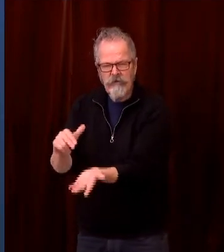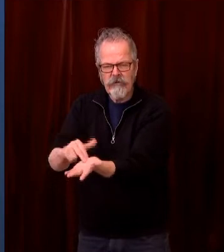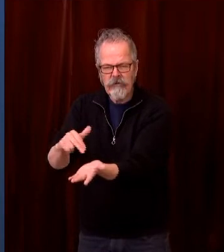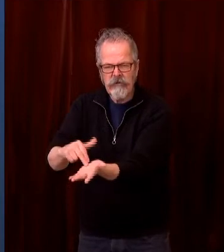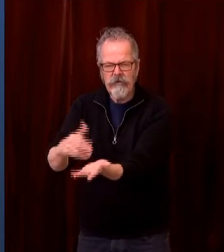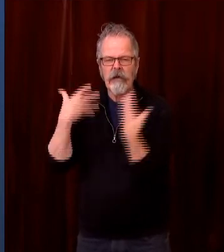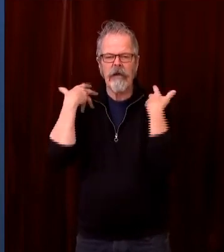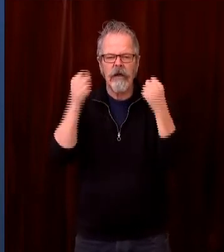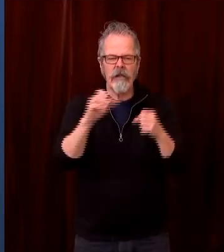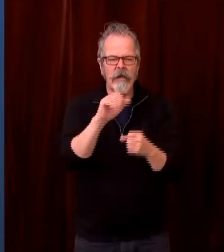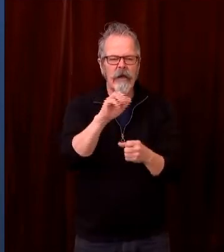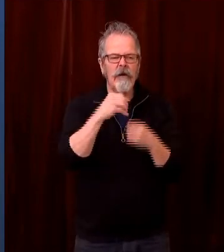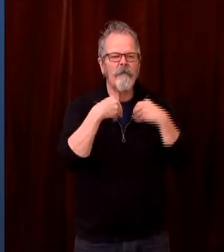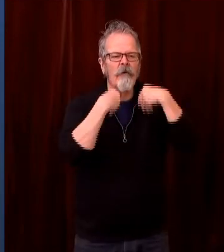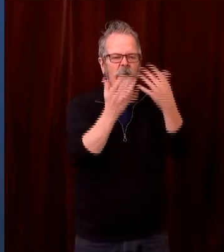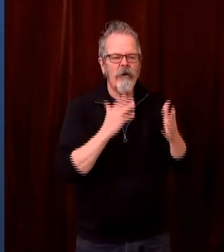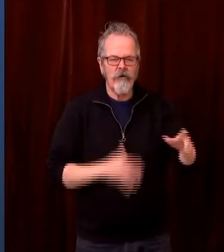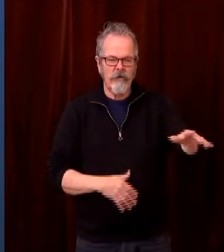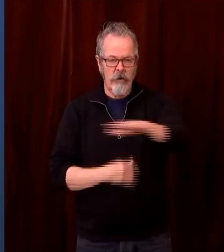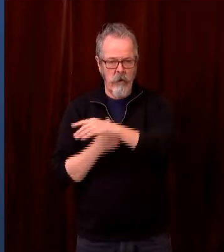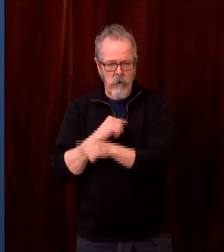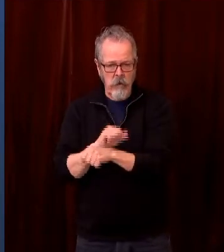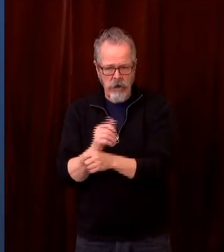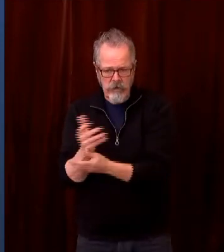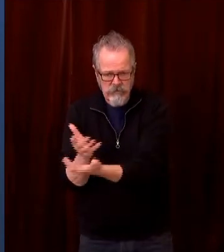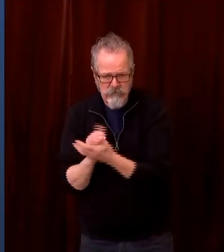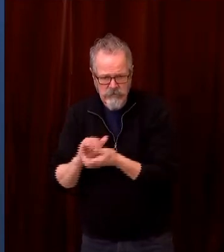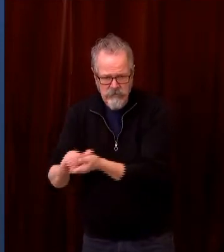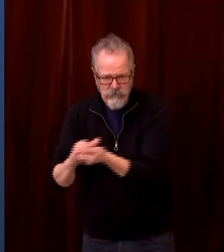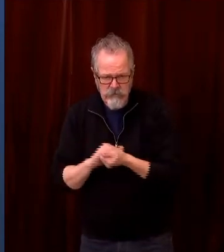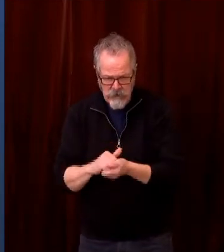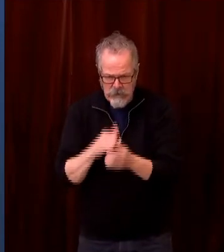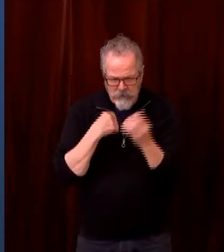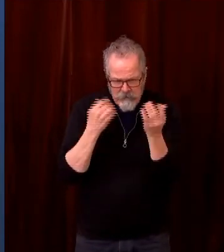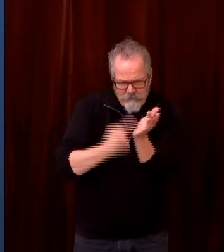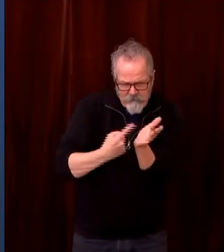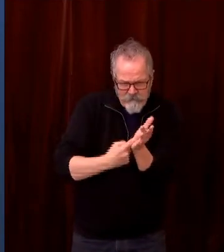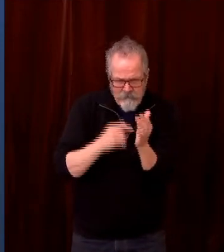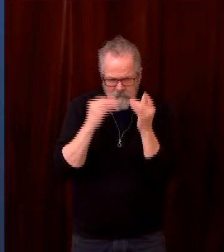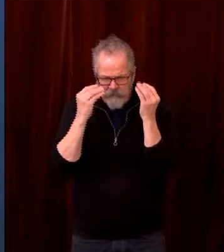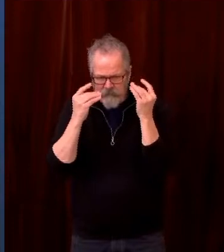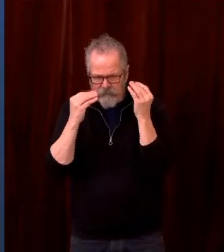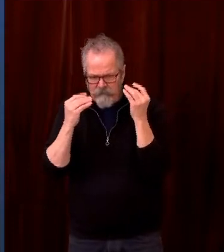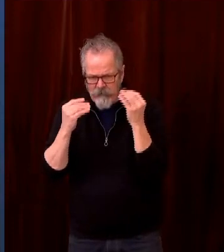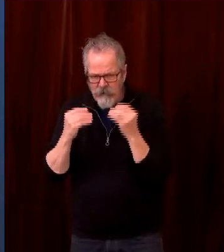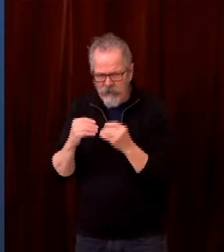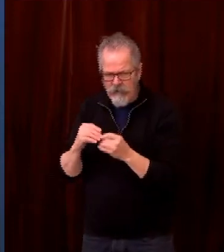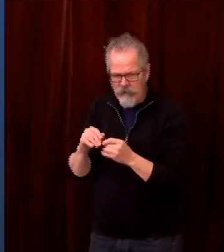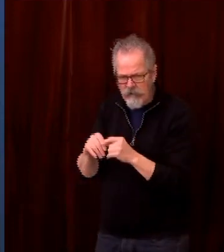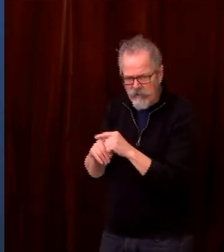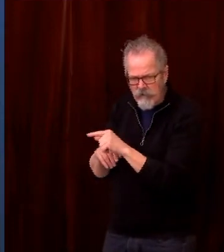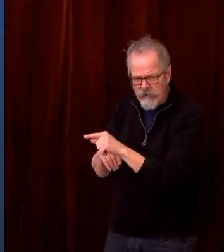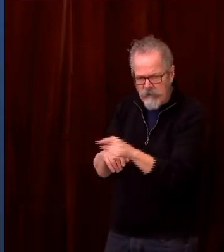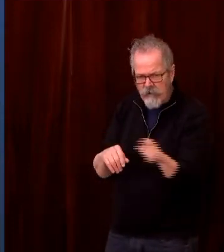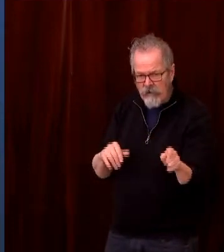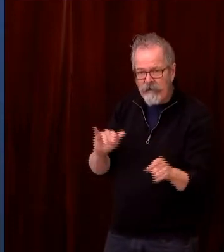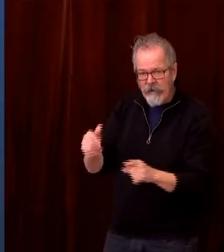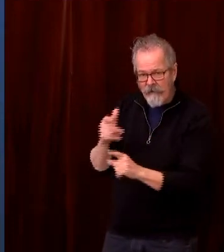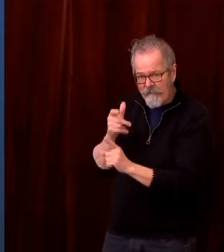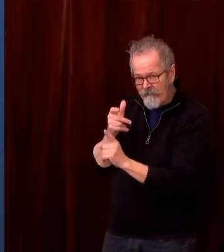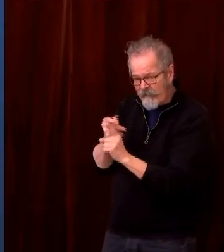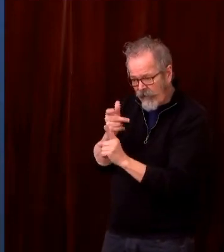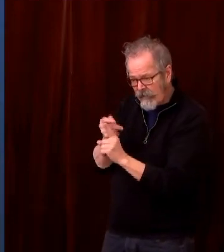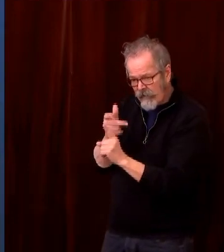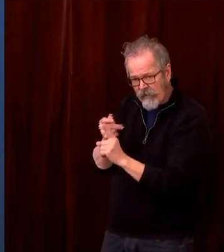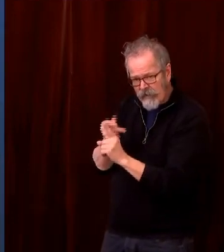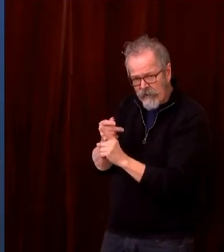the volume of calls that are coming in as well. So it's really multifaceted with a lot of different people working on it to ensure there's multiple ways people will